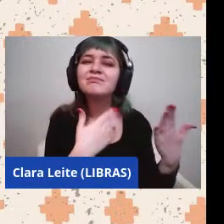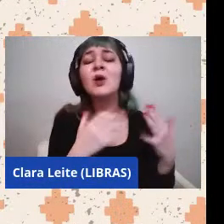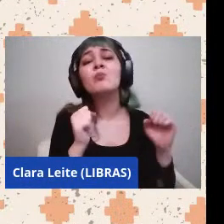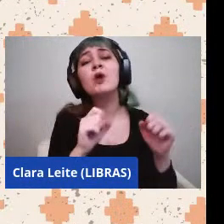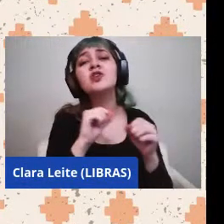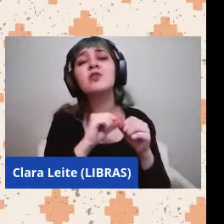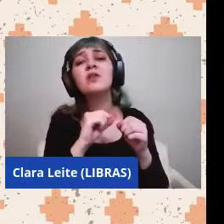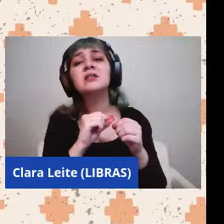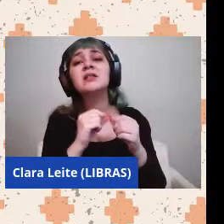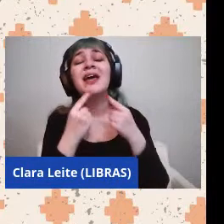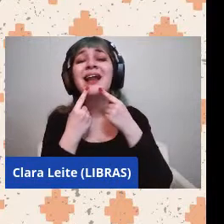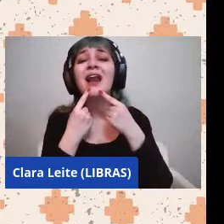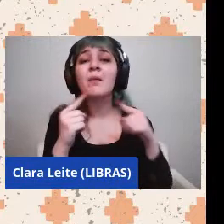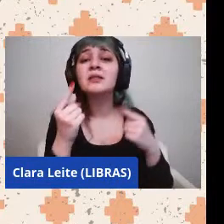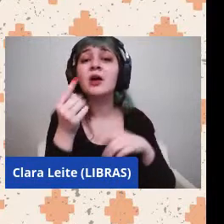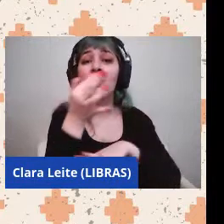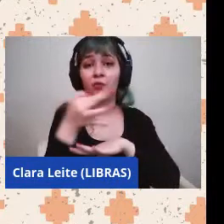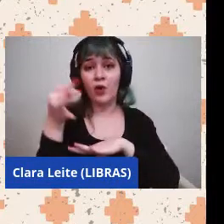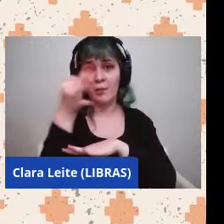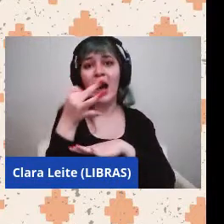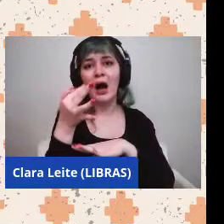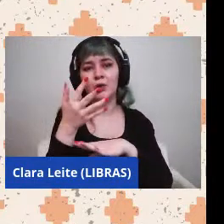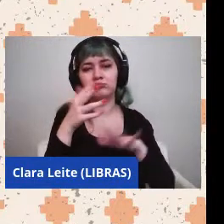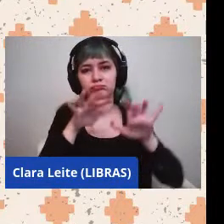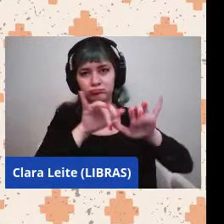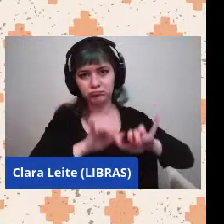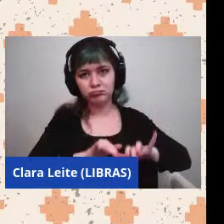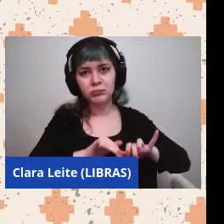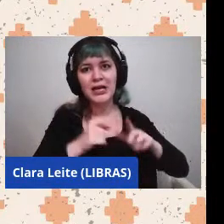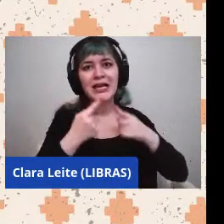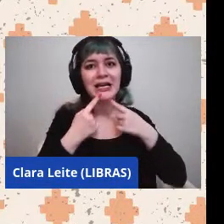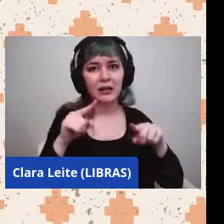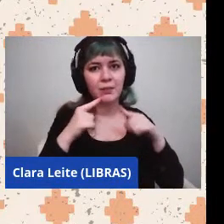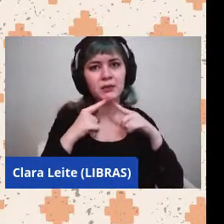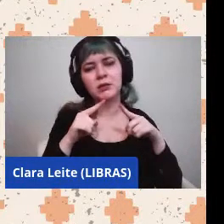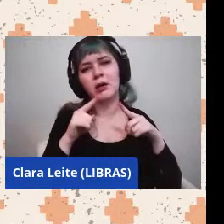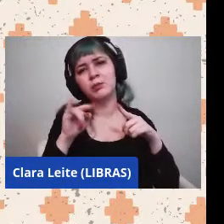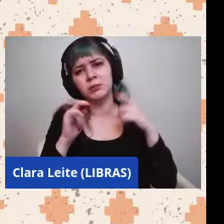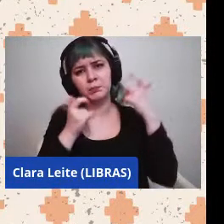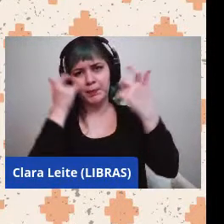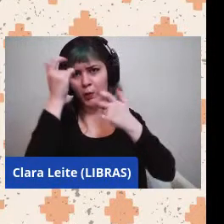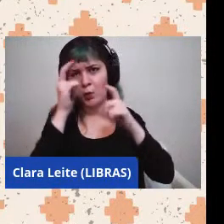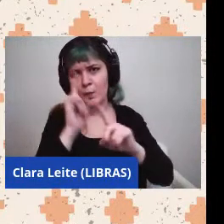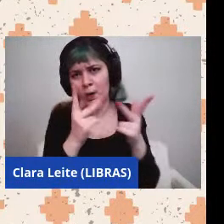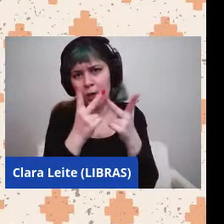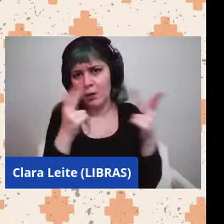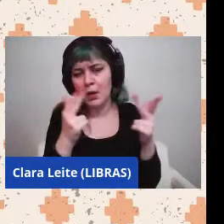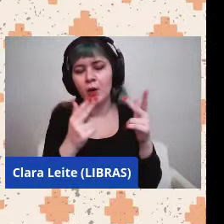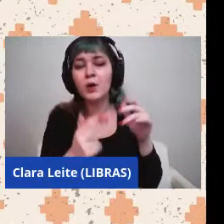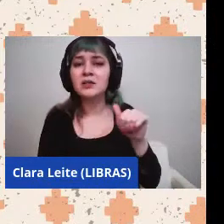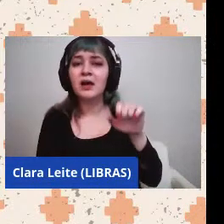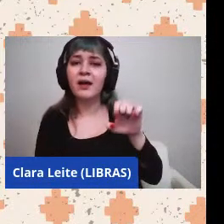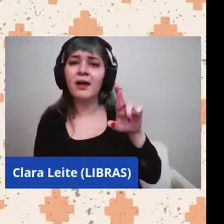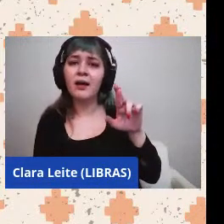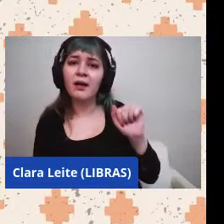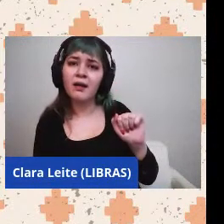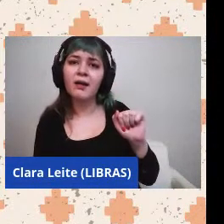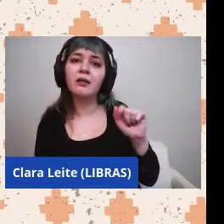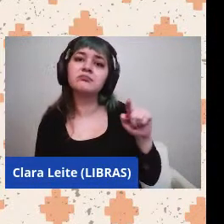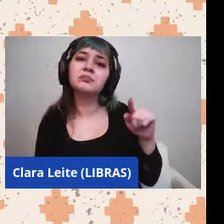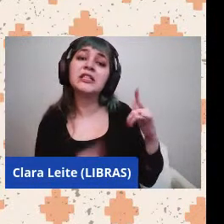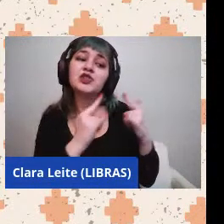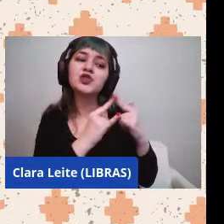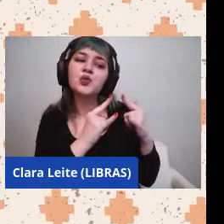to or filing a complaint or a concern through AERA, through one's own